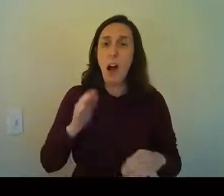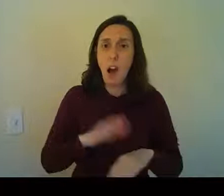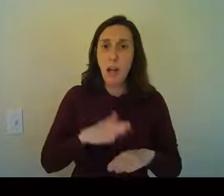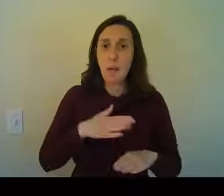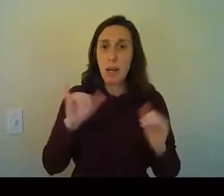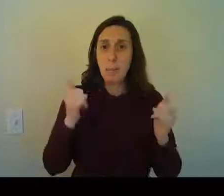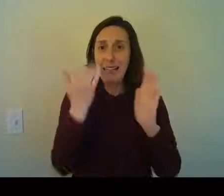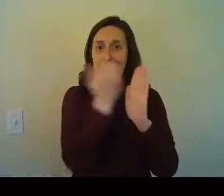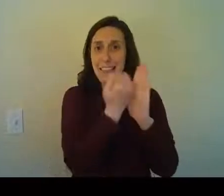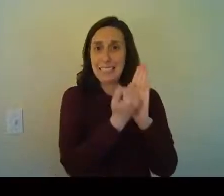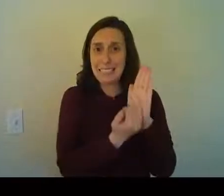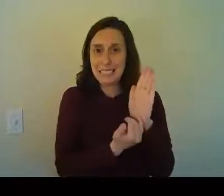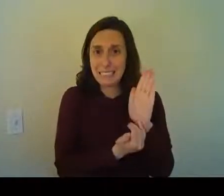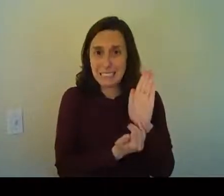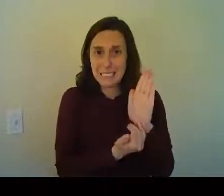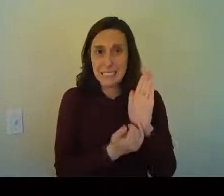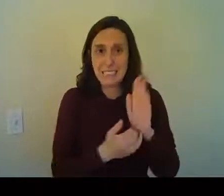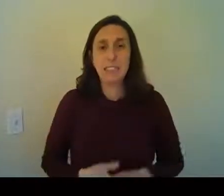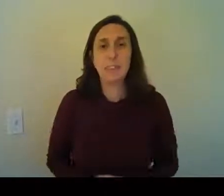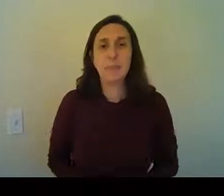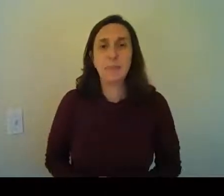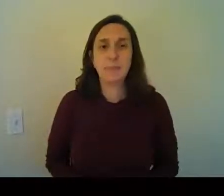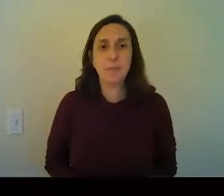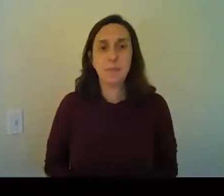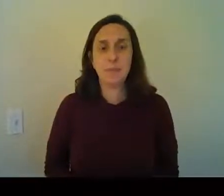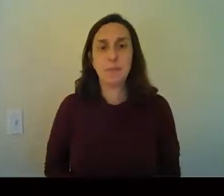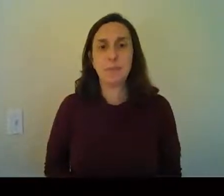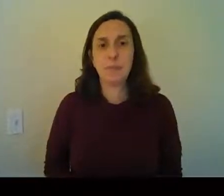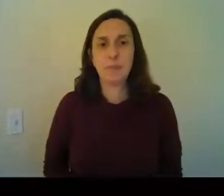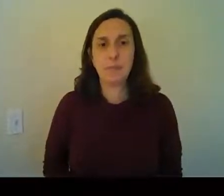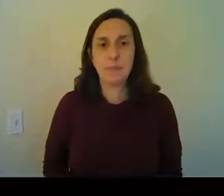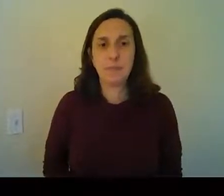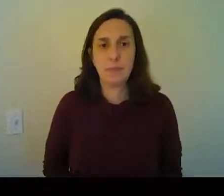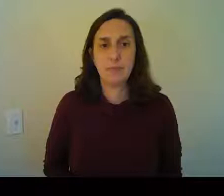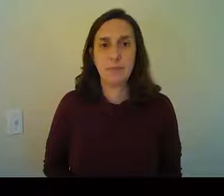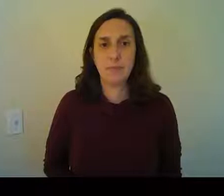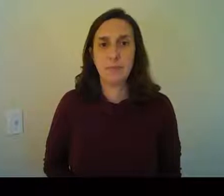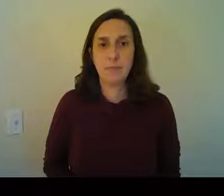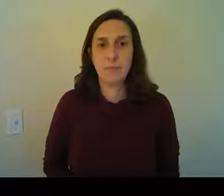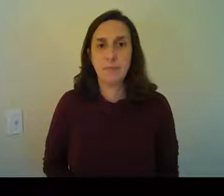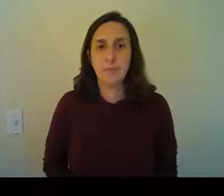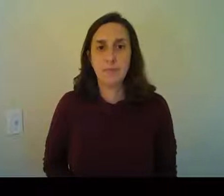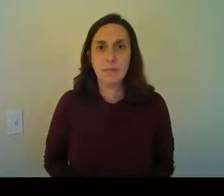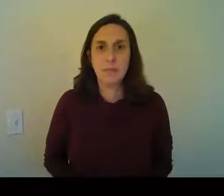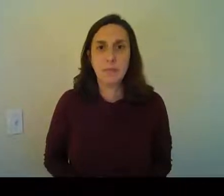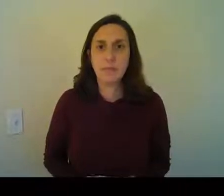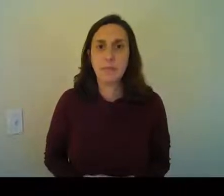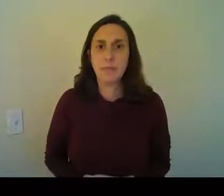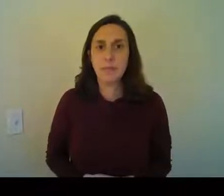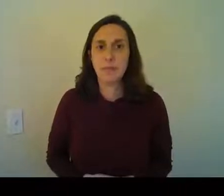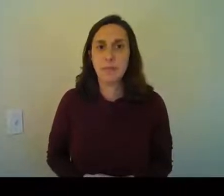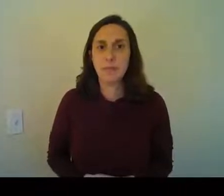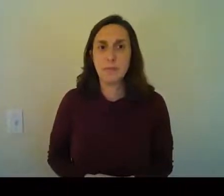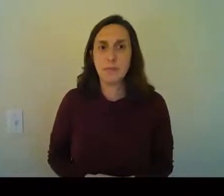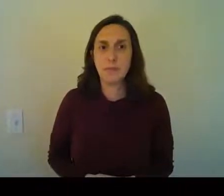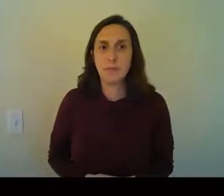I have yet to figure out. I would prefer, if this was a course where